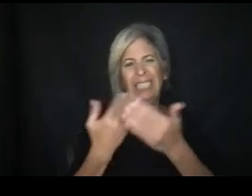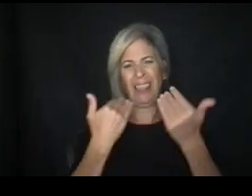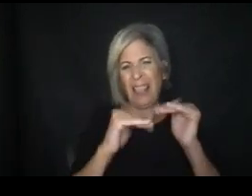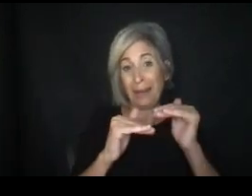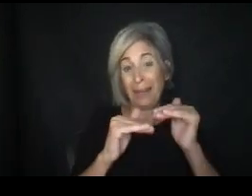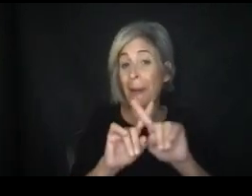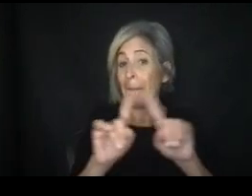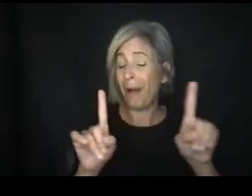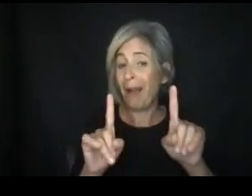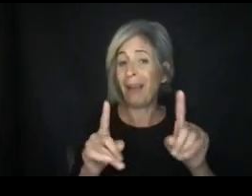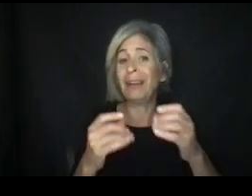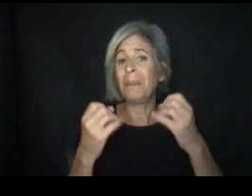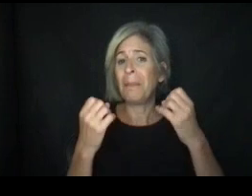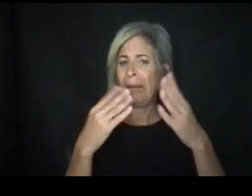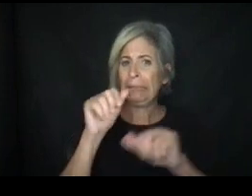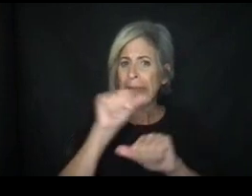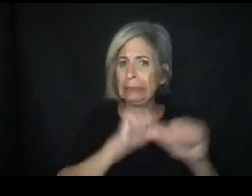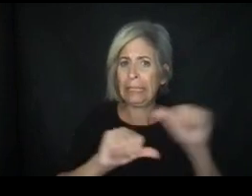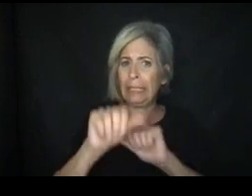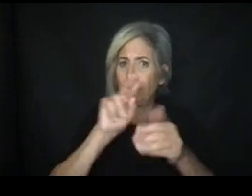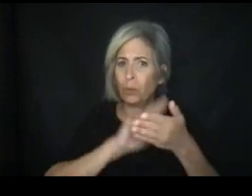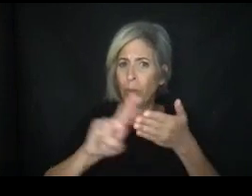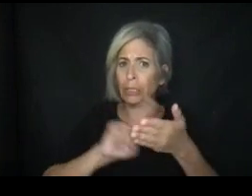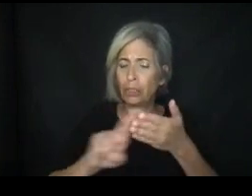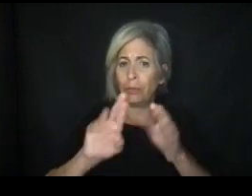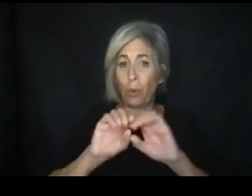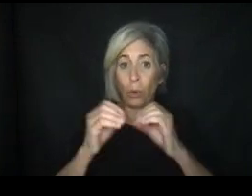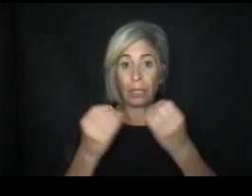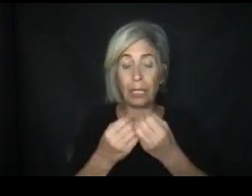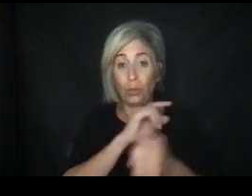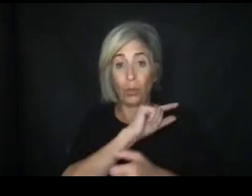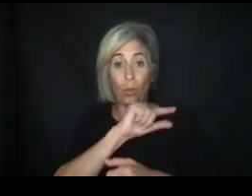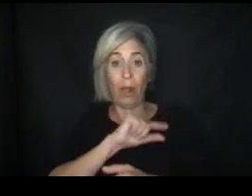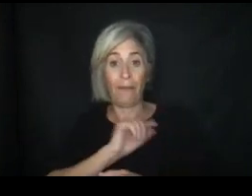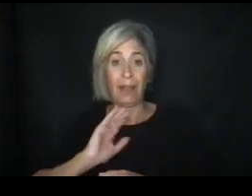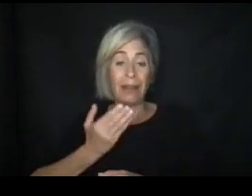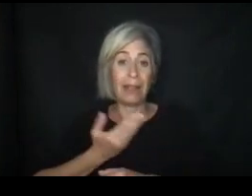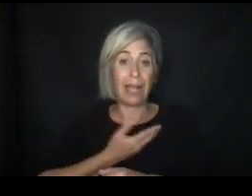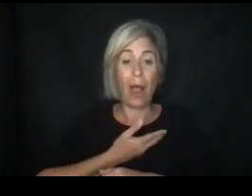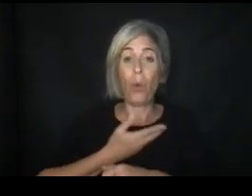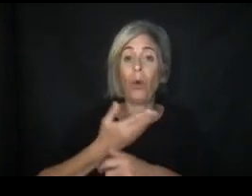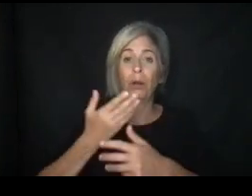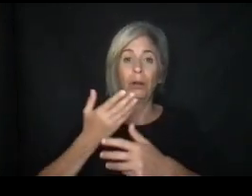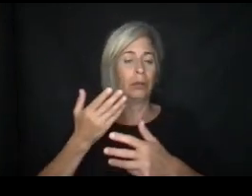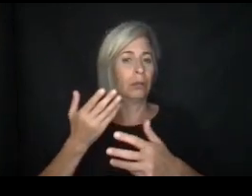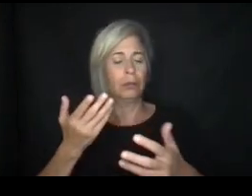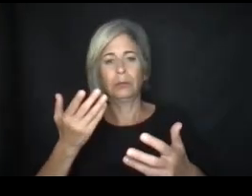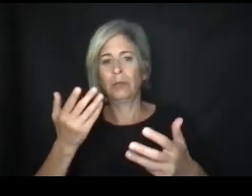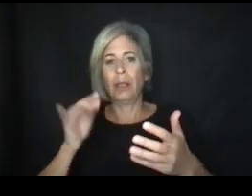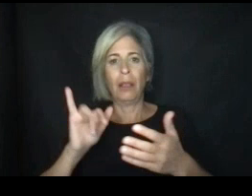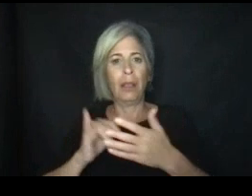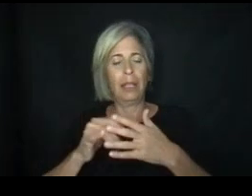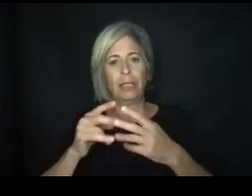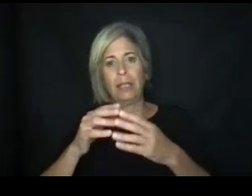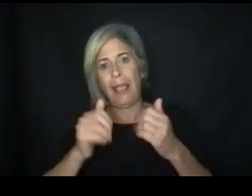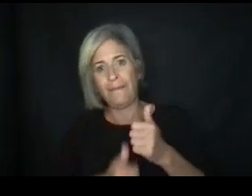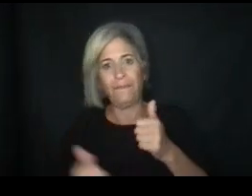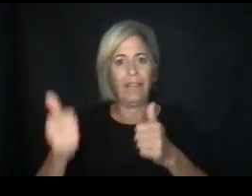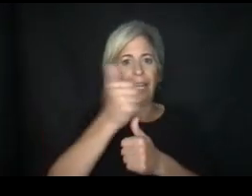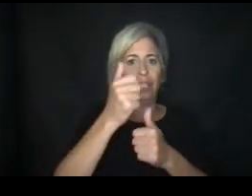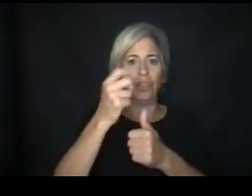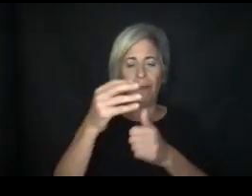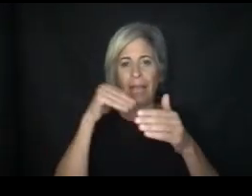there's a multitude of scientific research from organizations who would qualify as our beneficiaries, confirming the vast advantages of